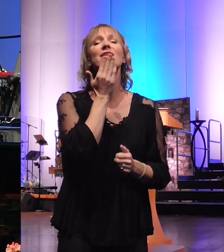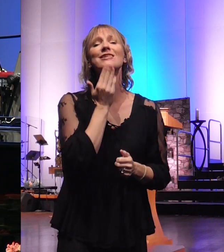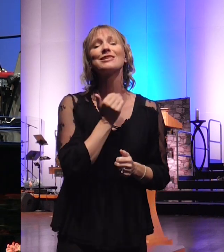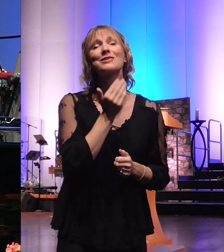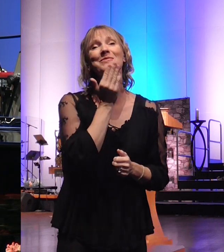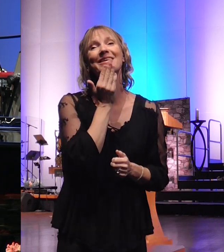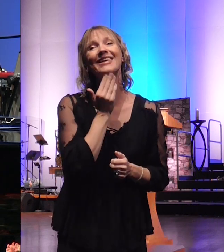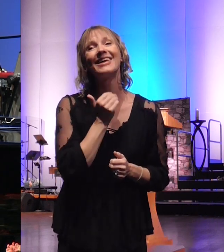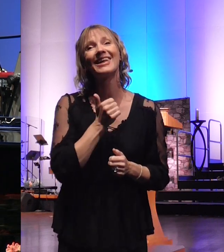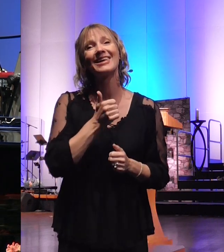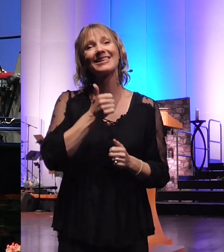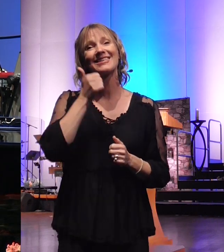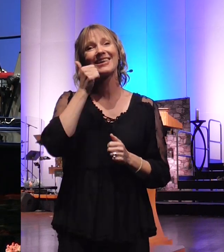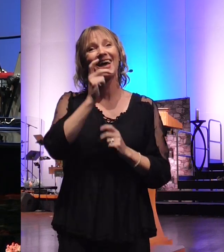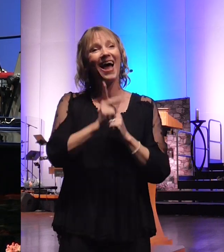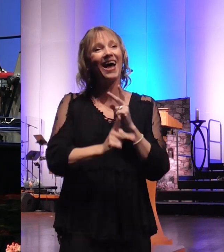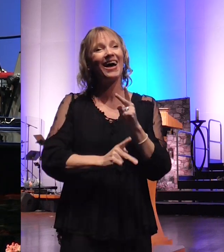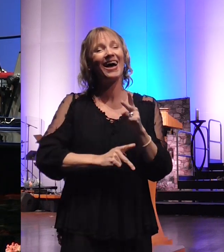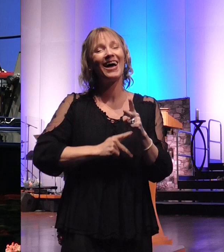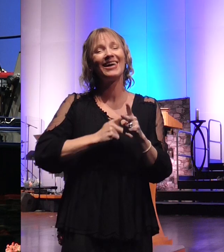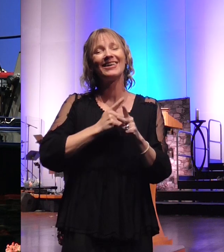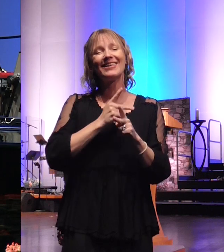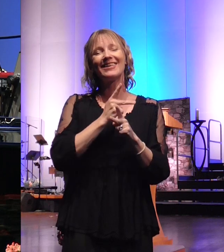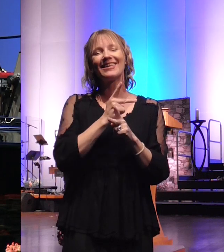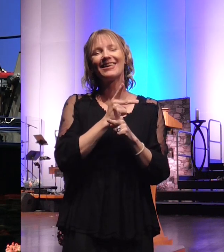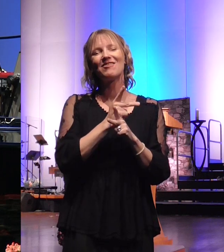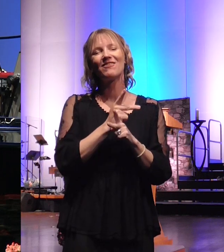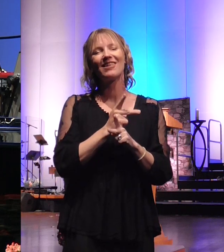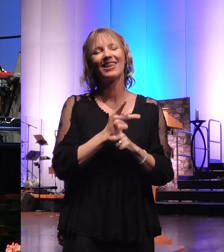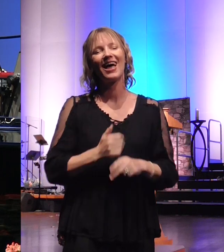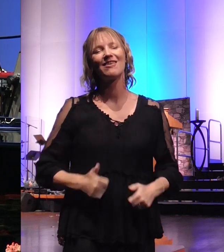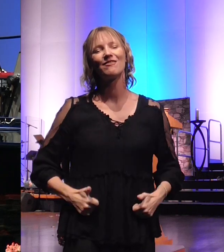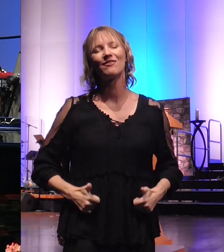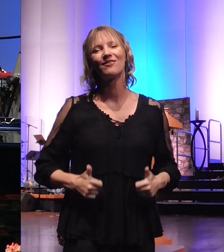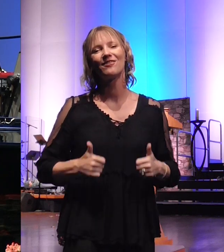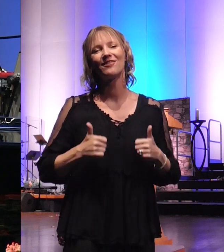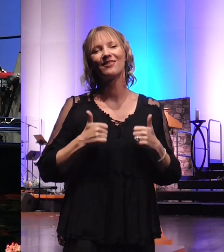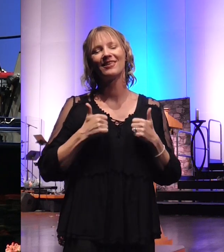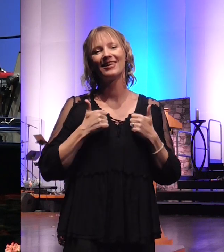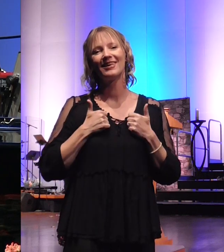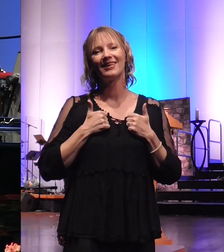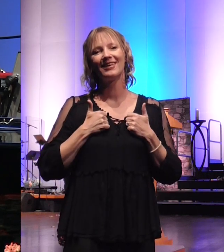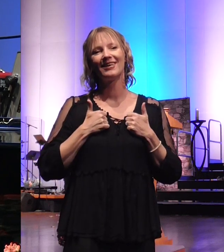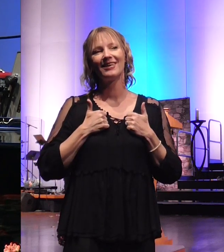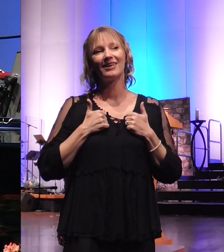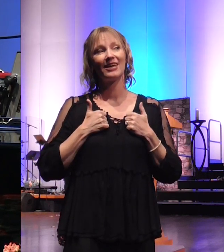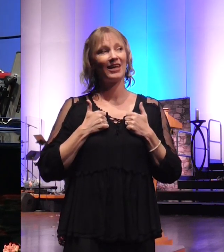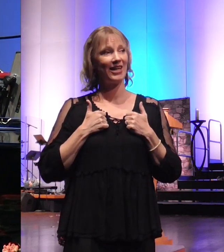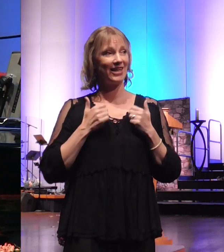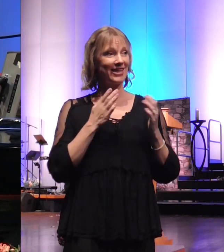to the sweetest kind of life.